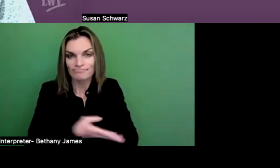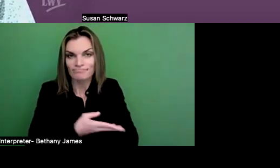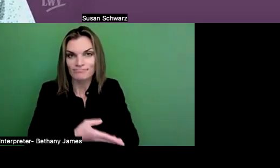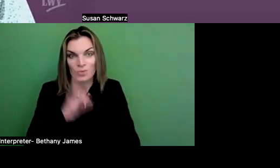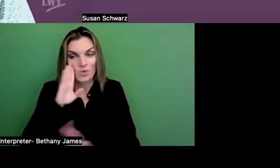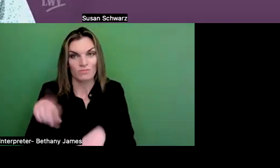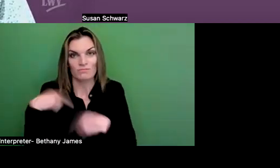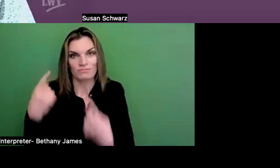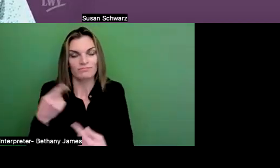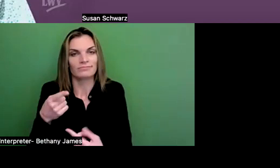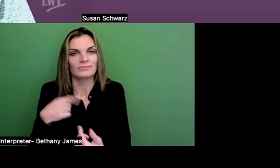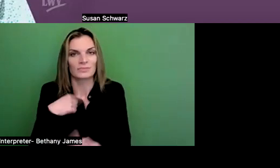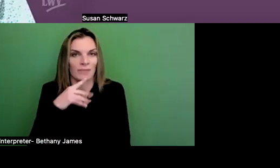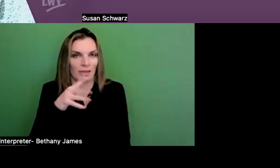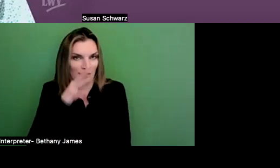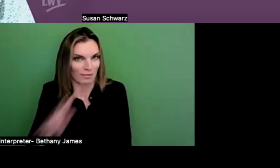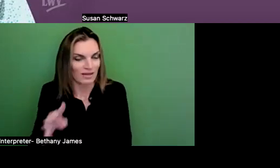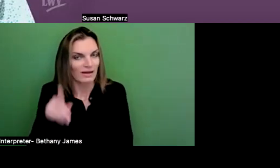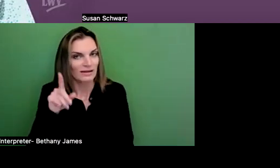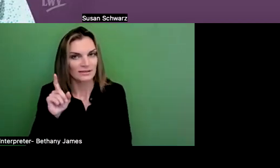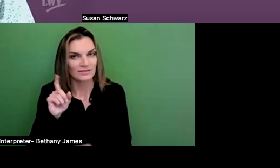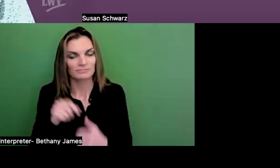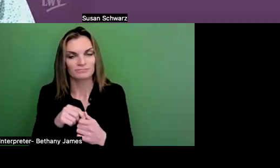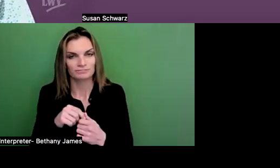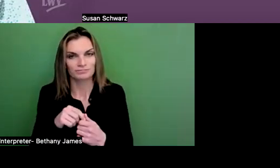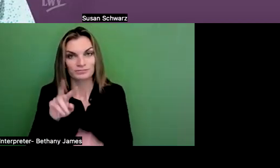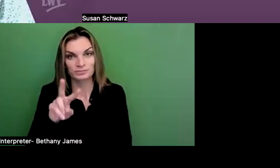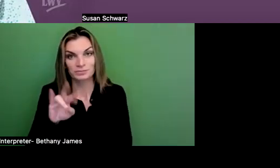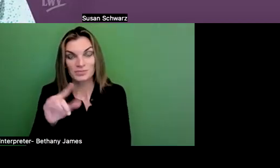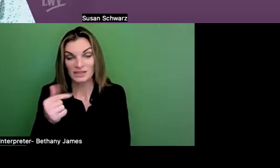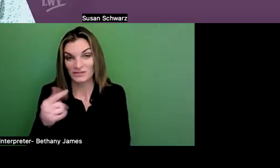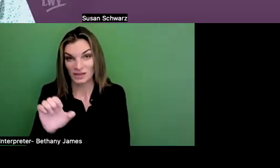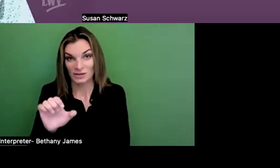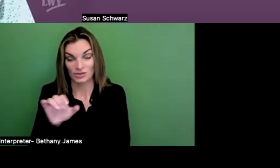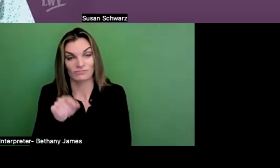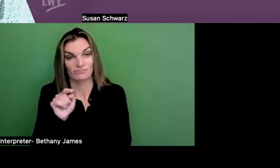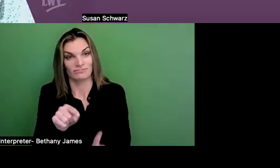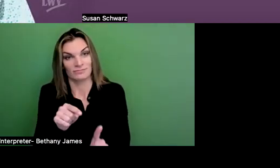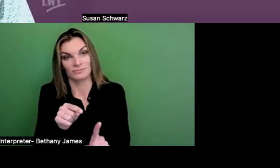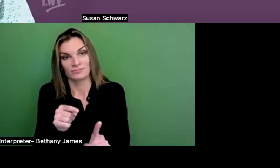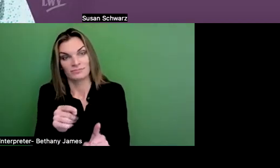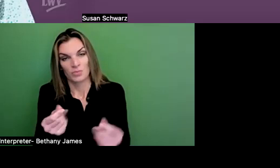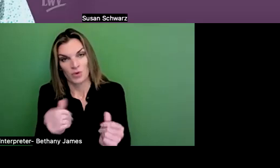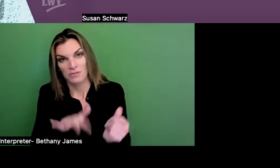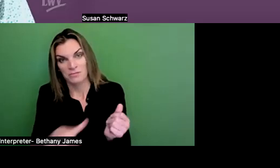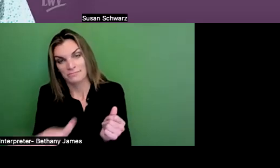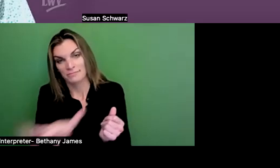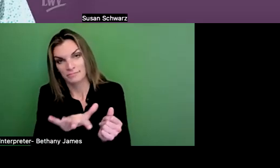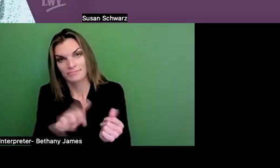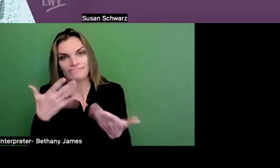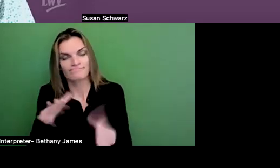neglected over the years. With regard to the village property, we entered into a agreement